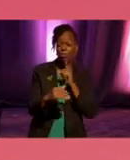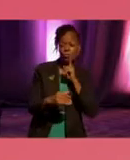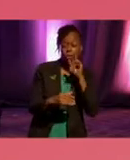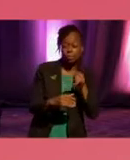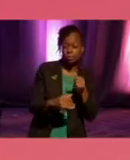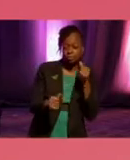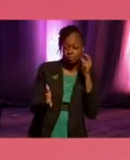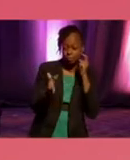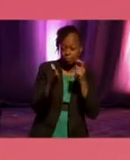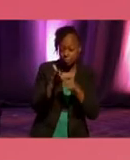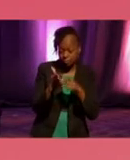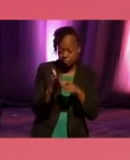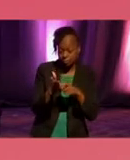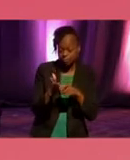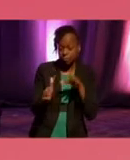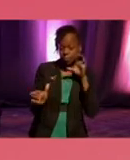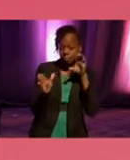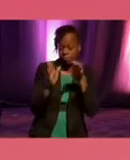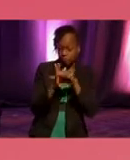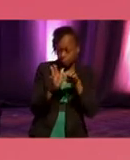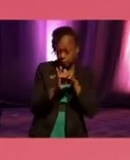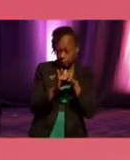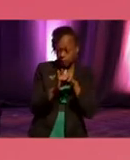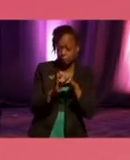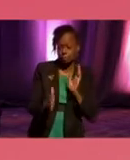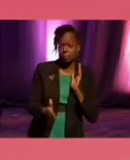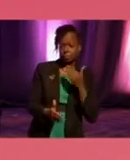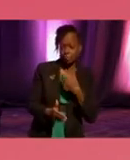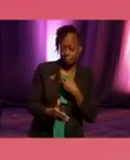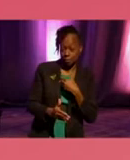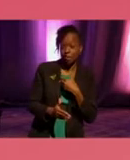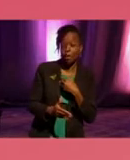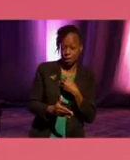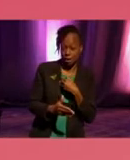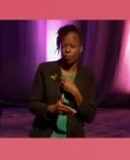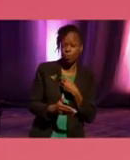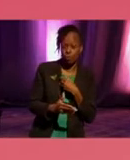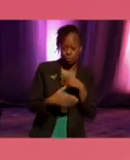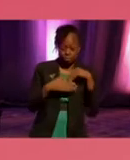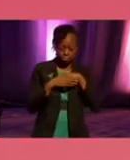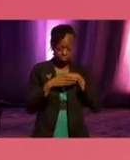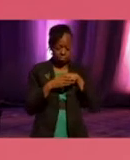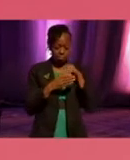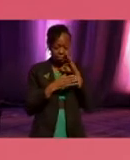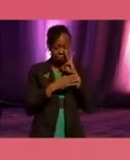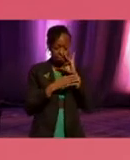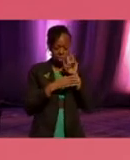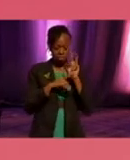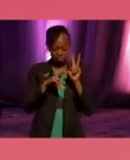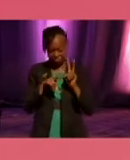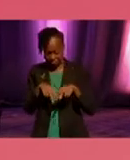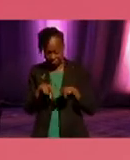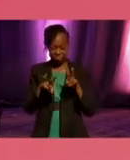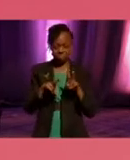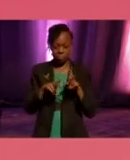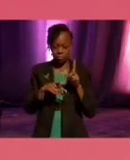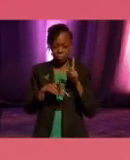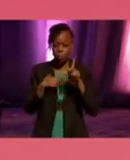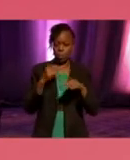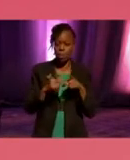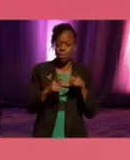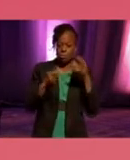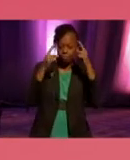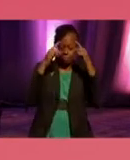and recognize, identify our own implicit biases. What decisions am I making that